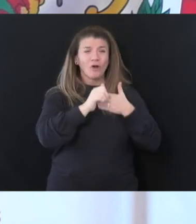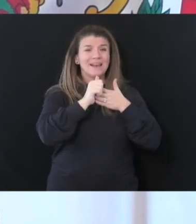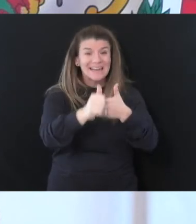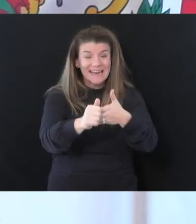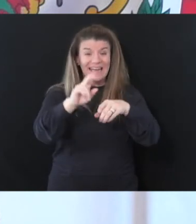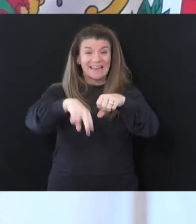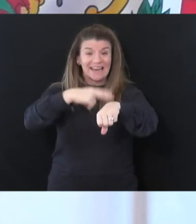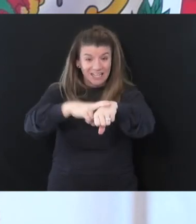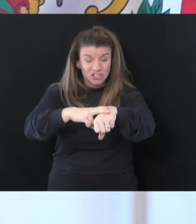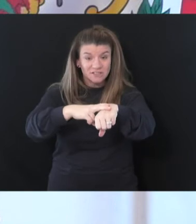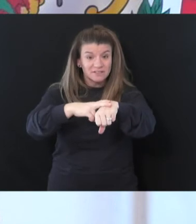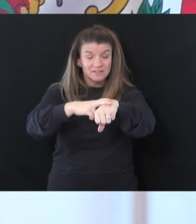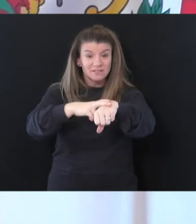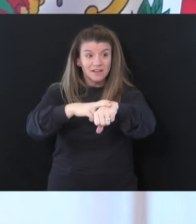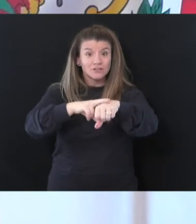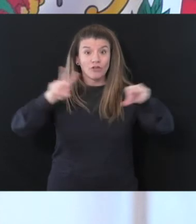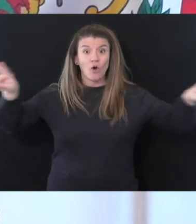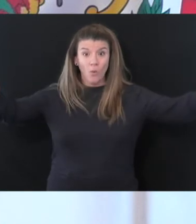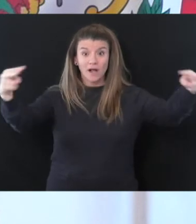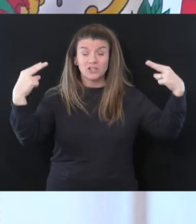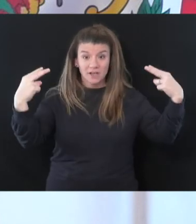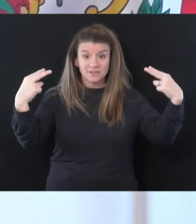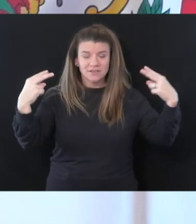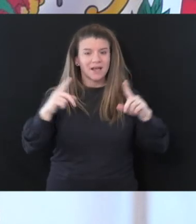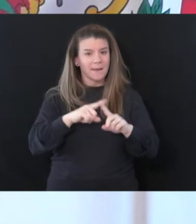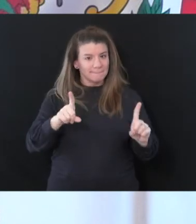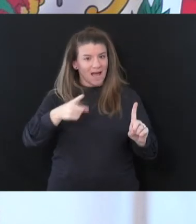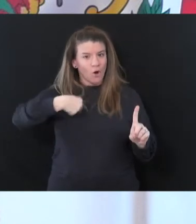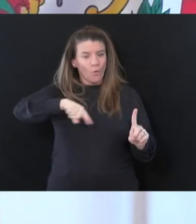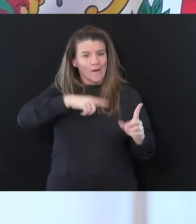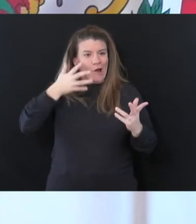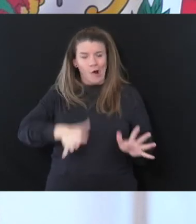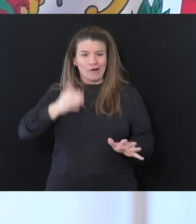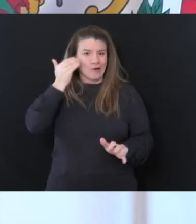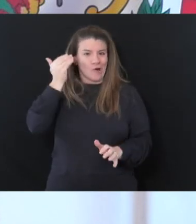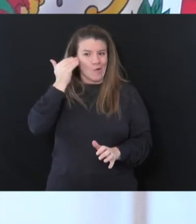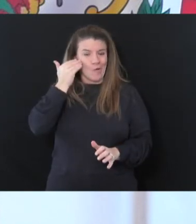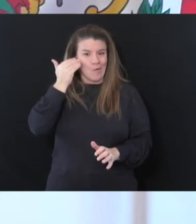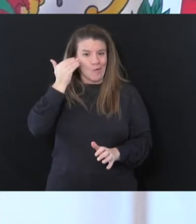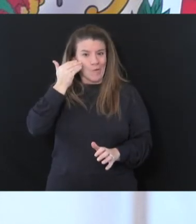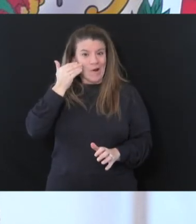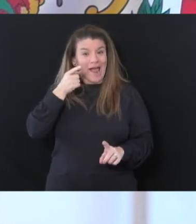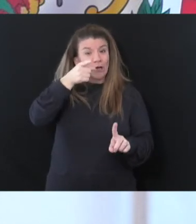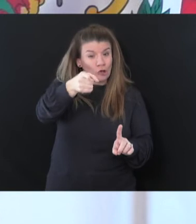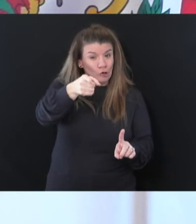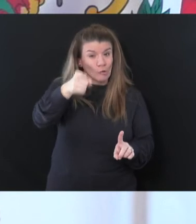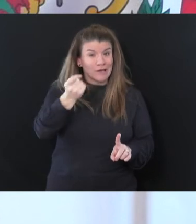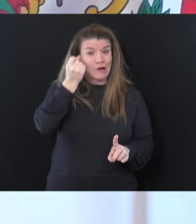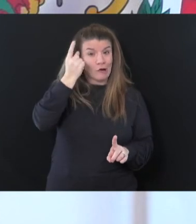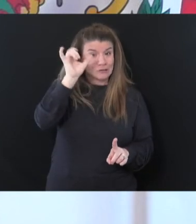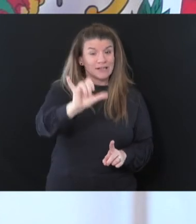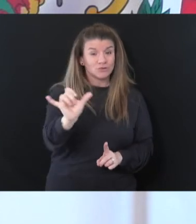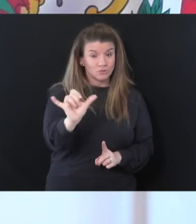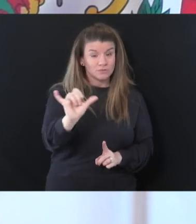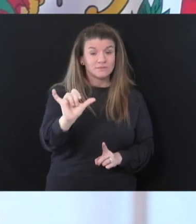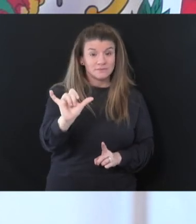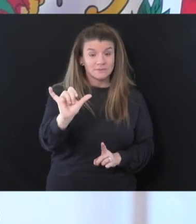and leading the way. But all of us know, and every last one of you should know just this: